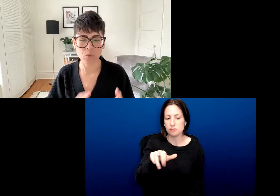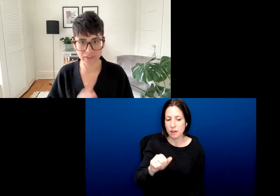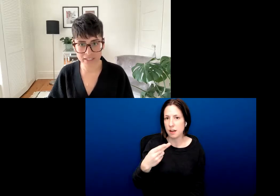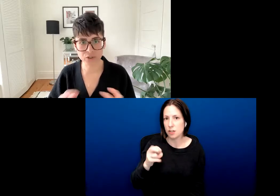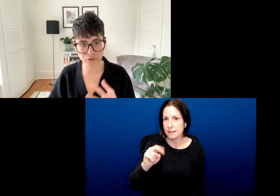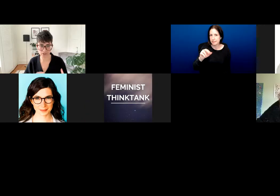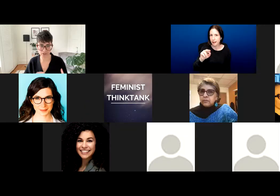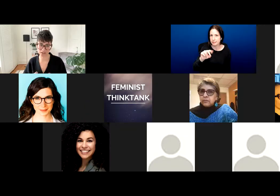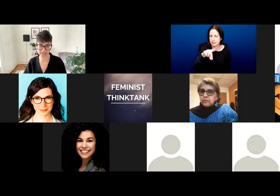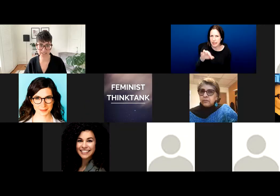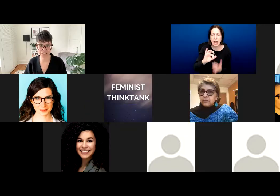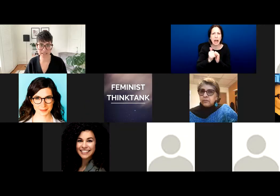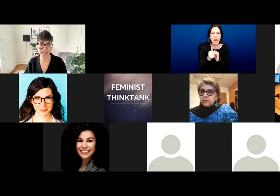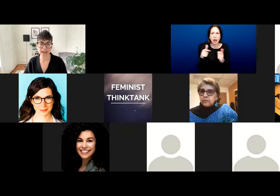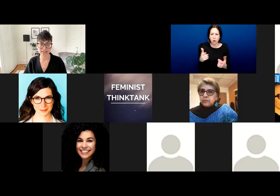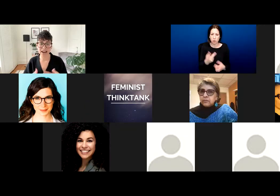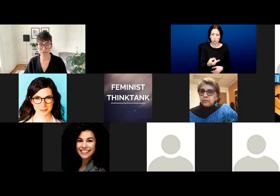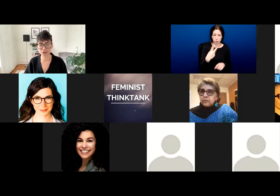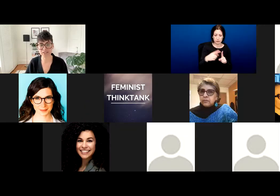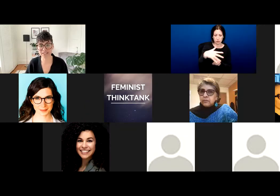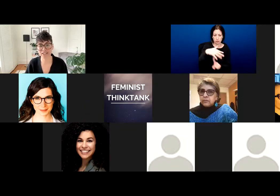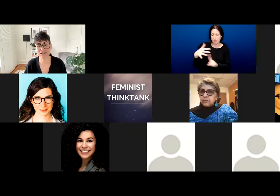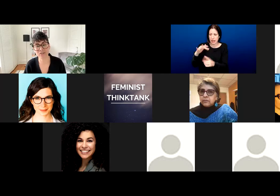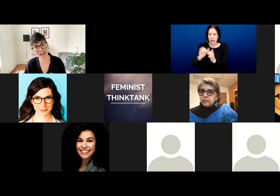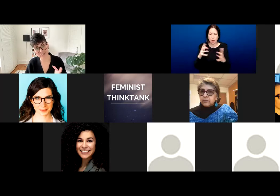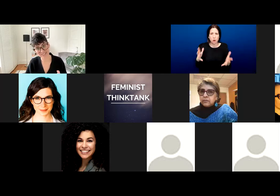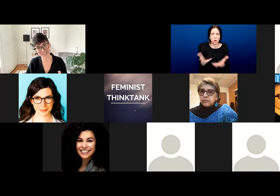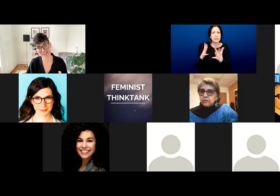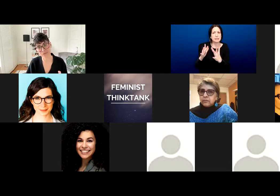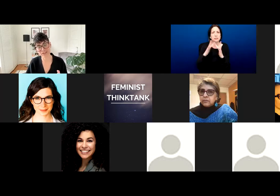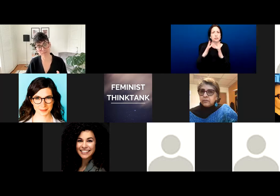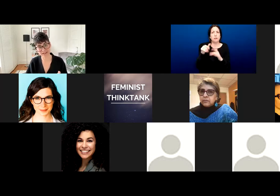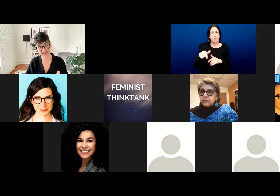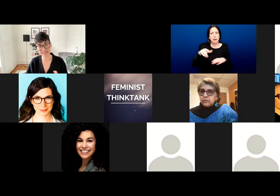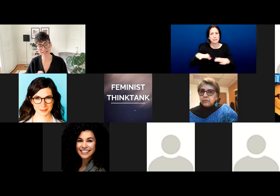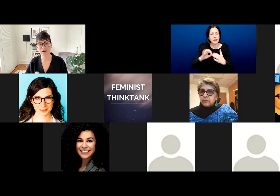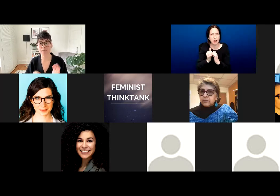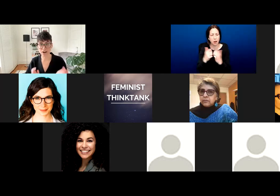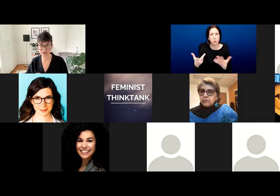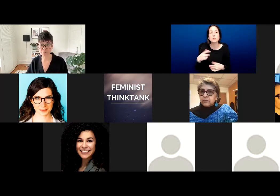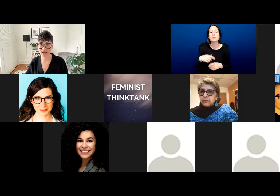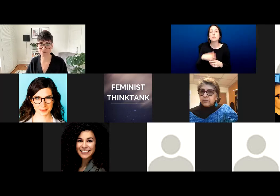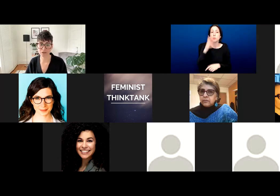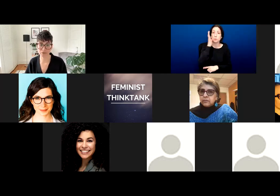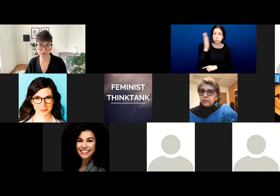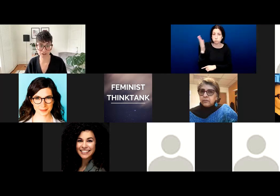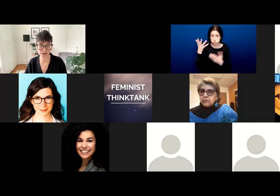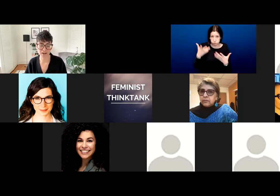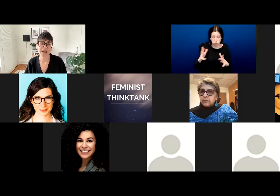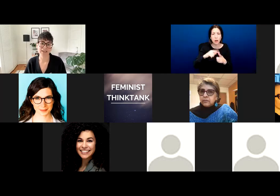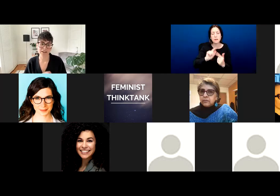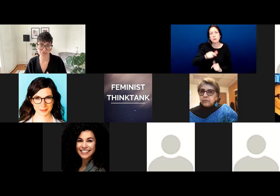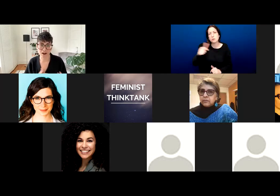activism within two different contexts. And then after their presentations, we'll have a discussion with our panelists, moderated by Michelle